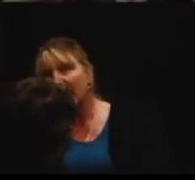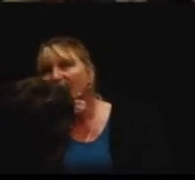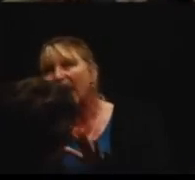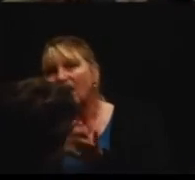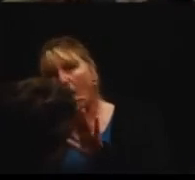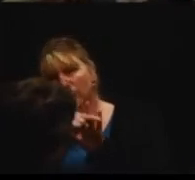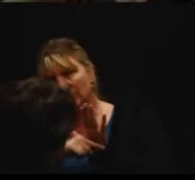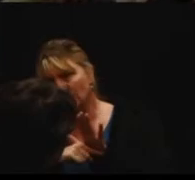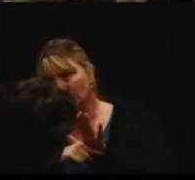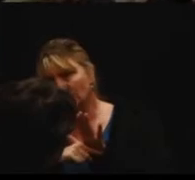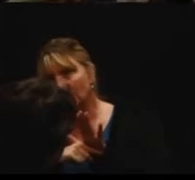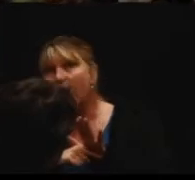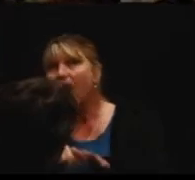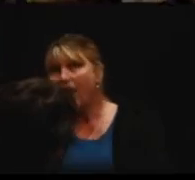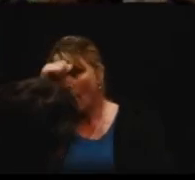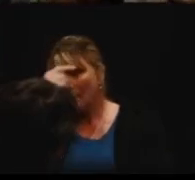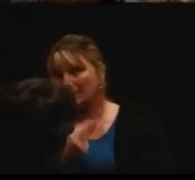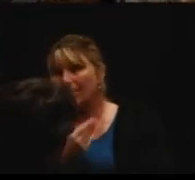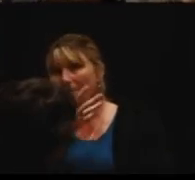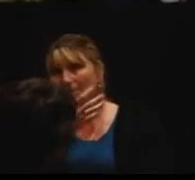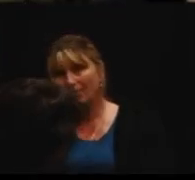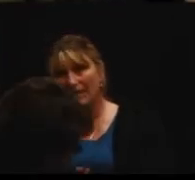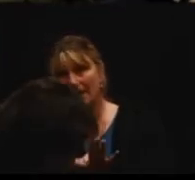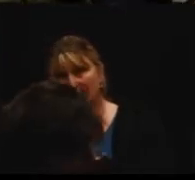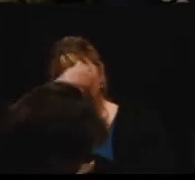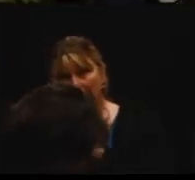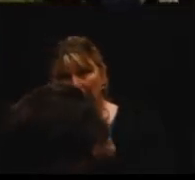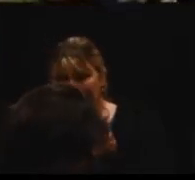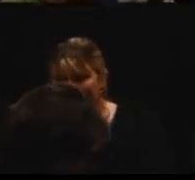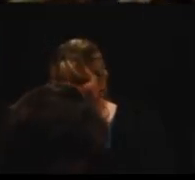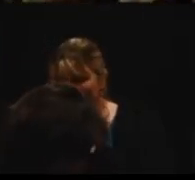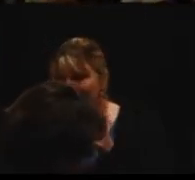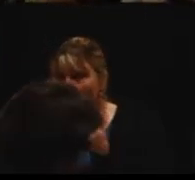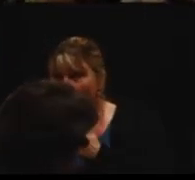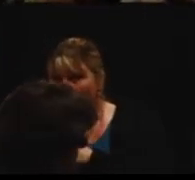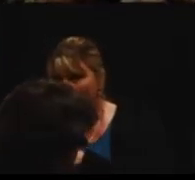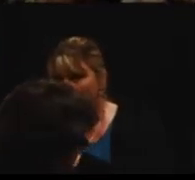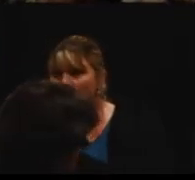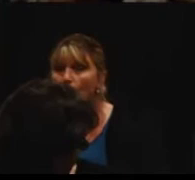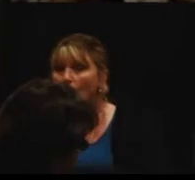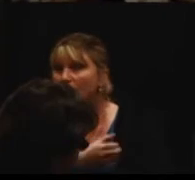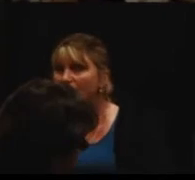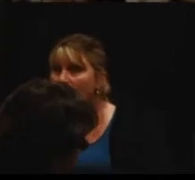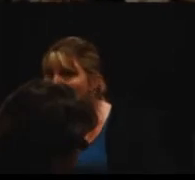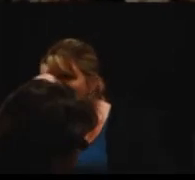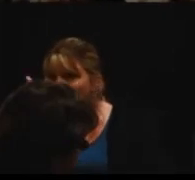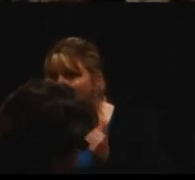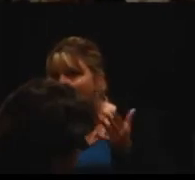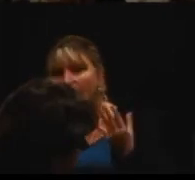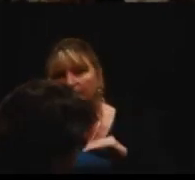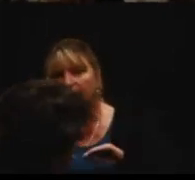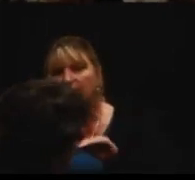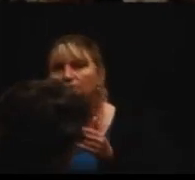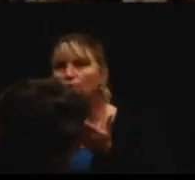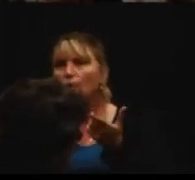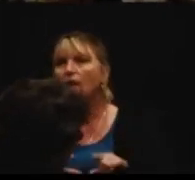principles. And I know from 50 years of experience managing programmers, you can take a programmer that's competent at that level and teach them a new